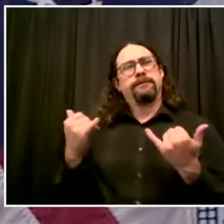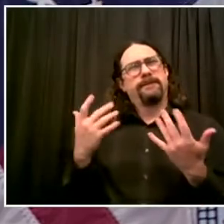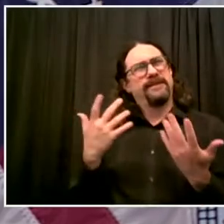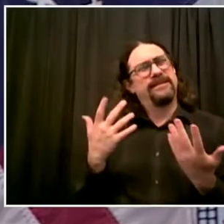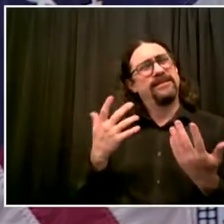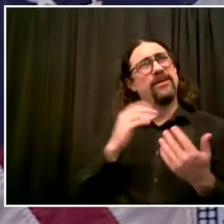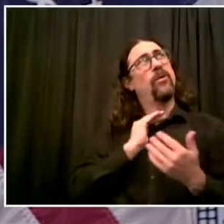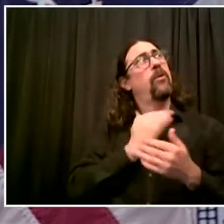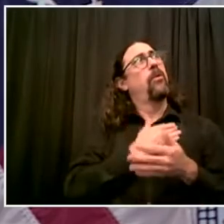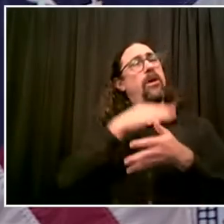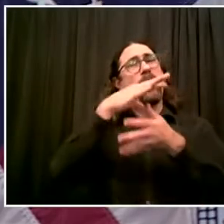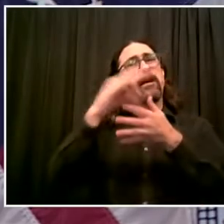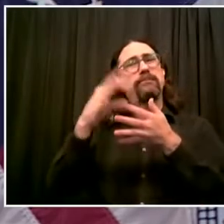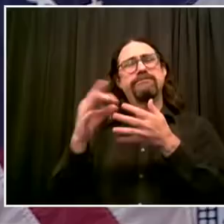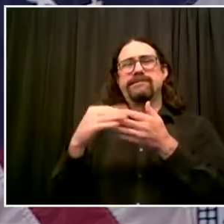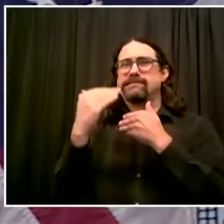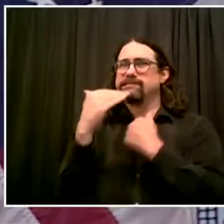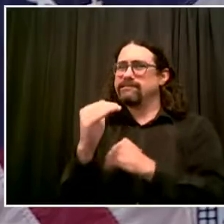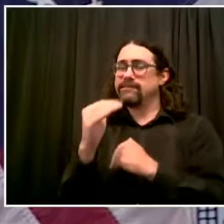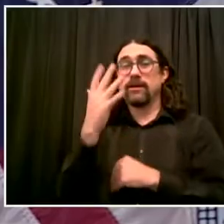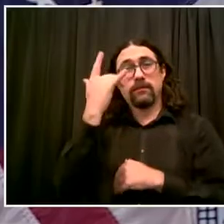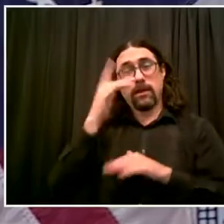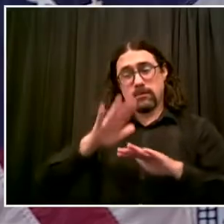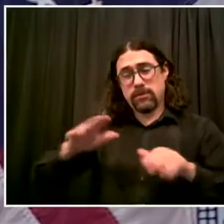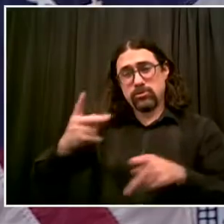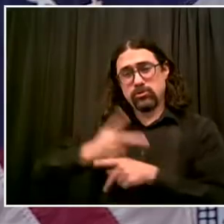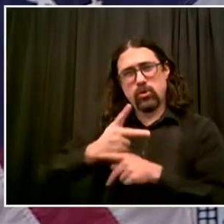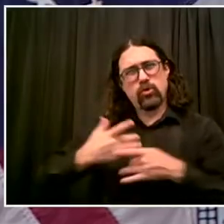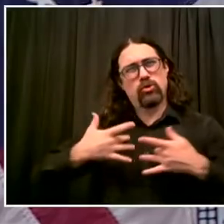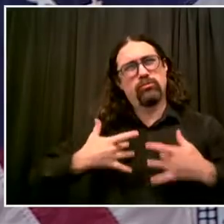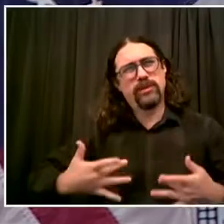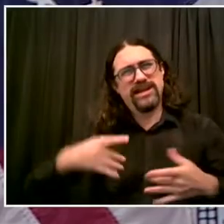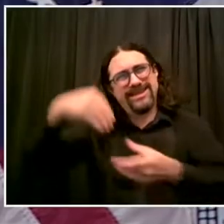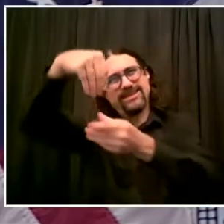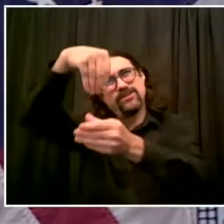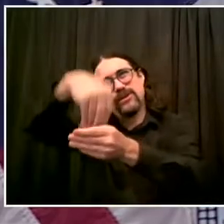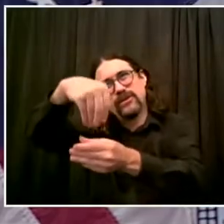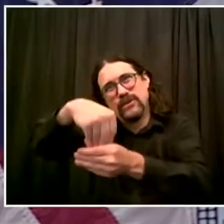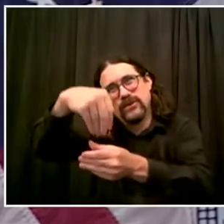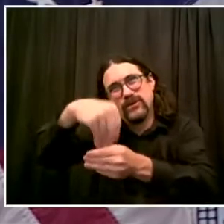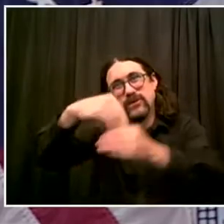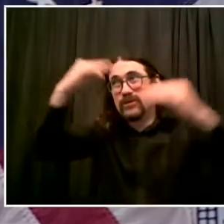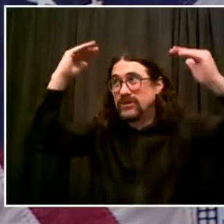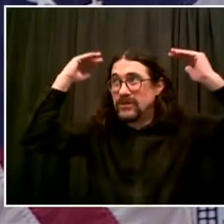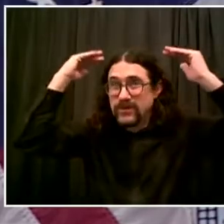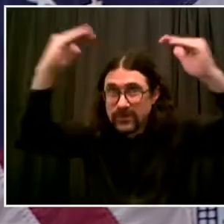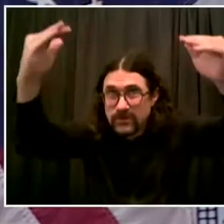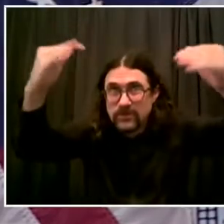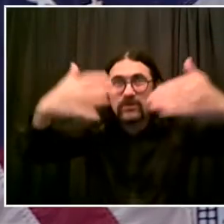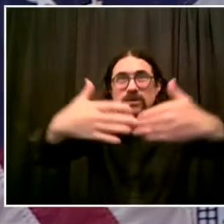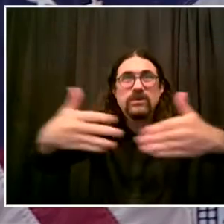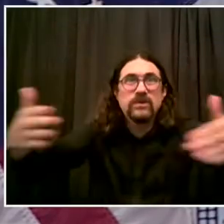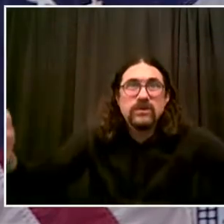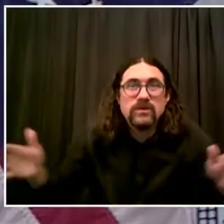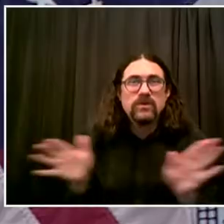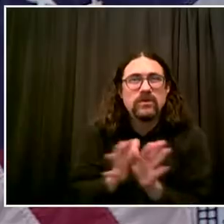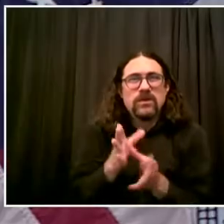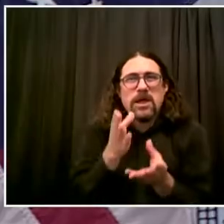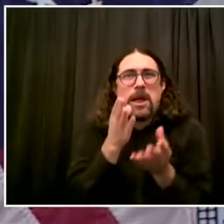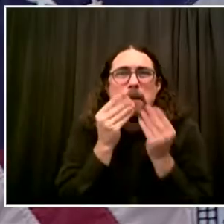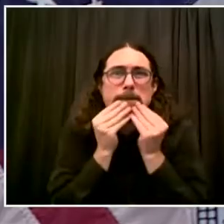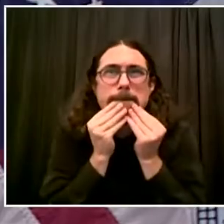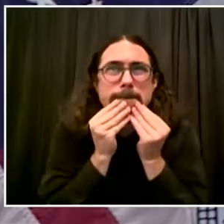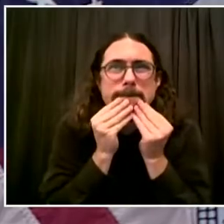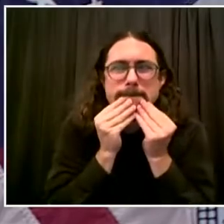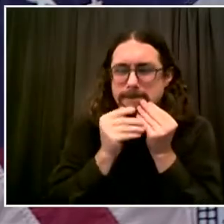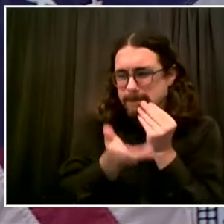work and their livelihoods to have childcare. So this is, we've been sort of working through a series of challenges. This is one of the next frontiers.